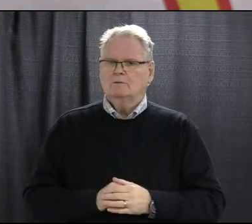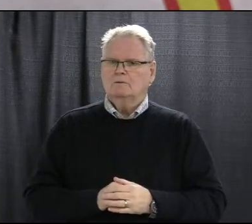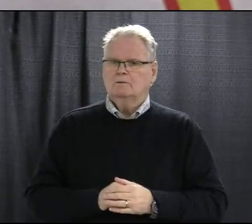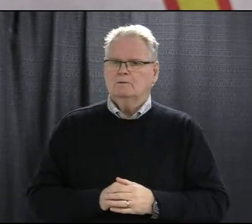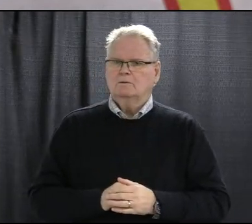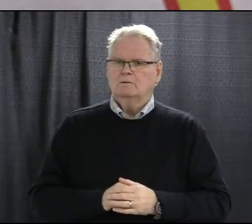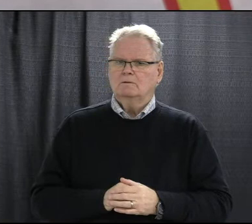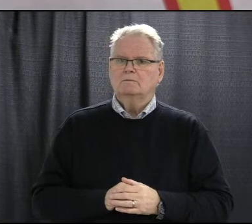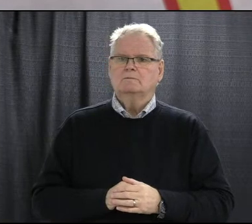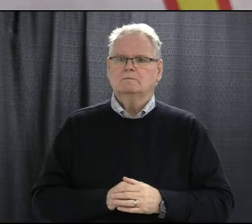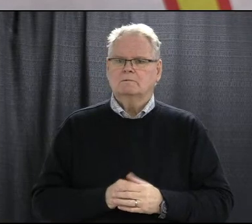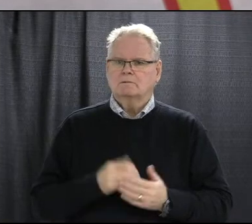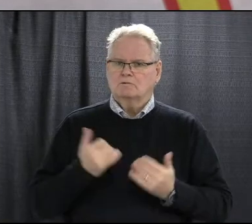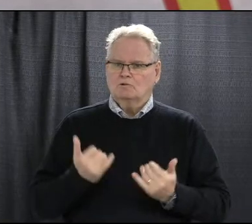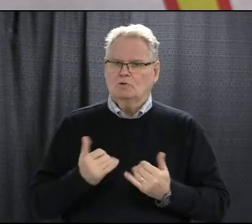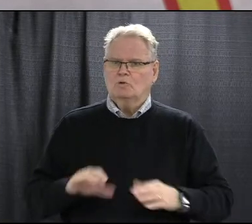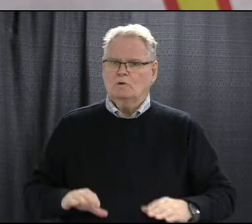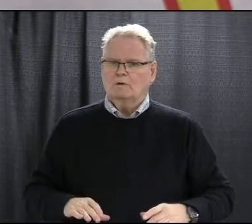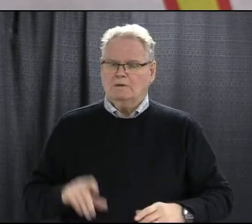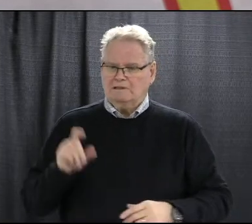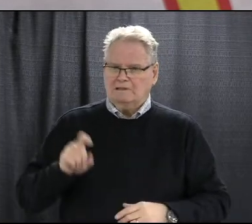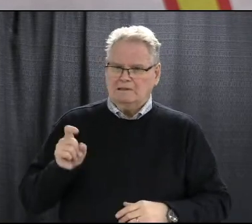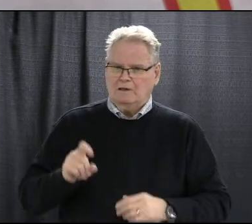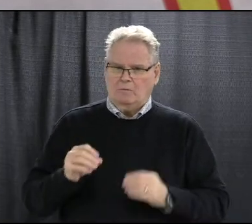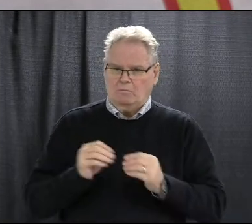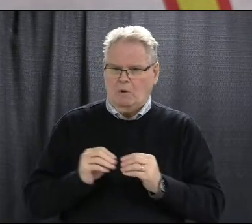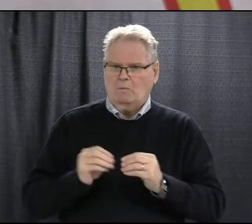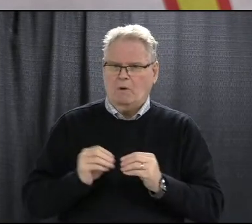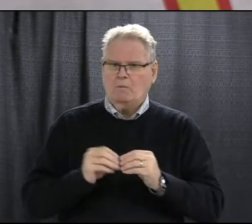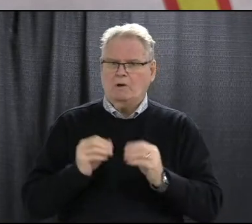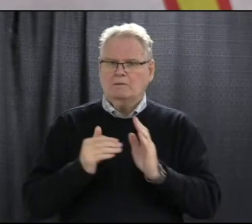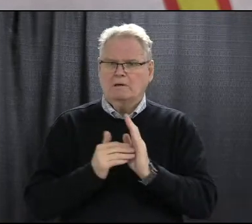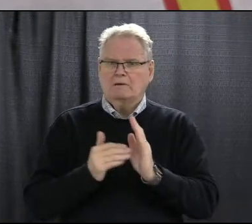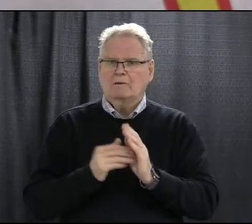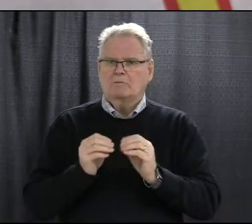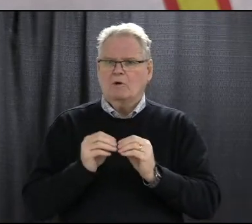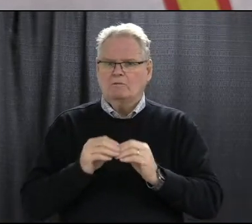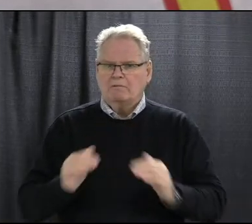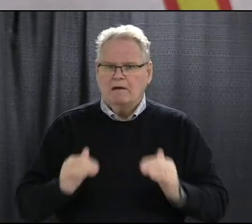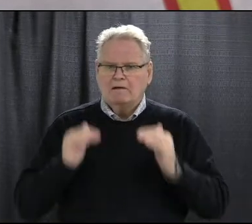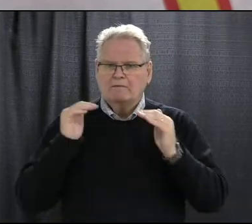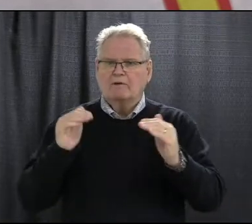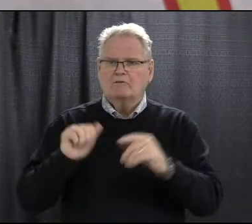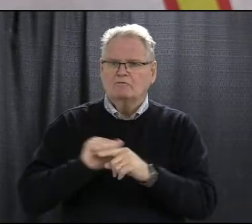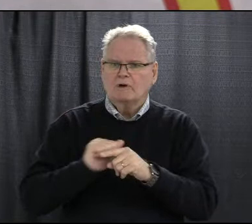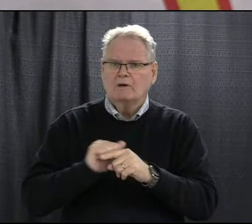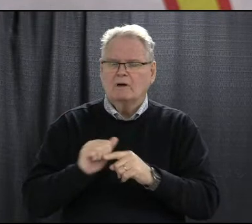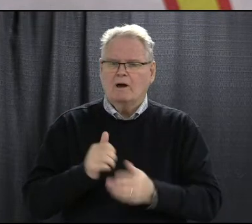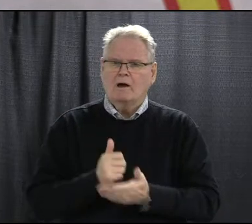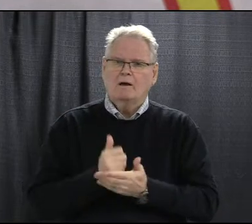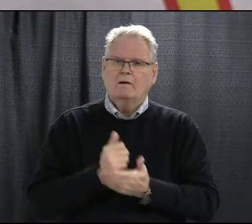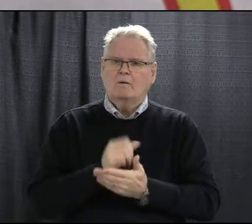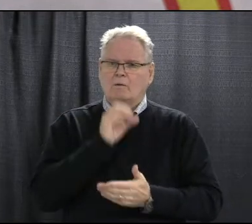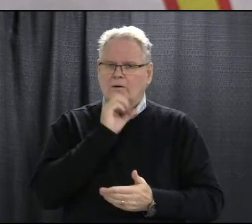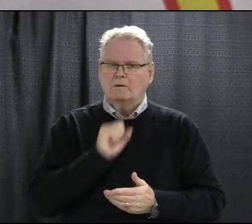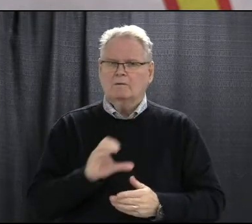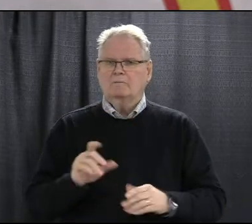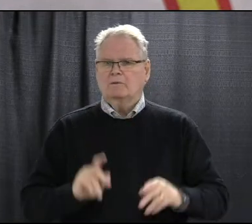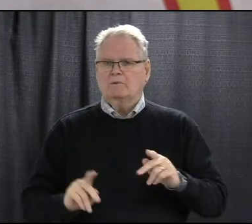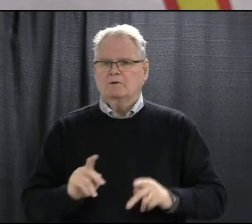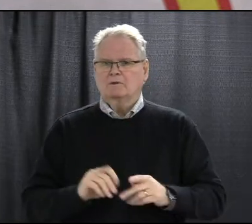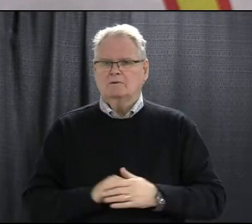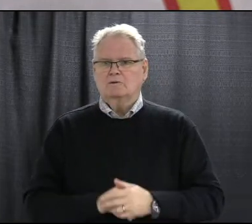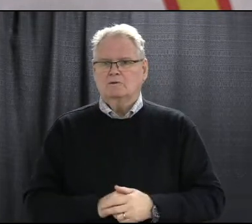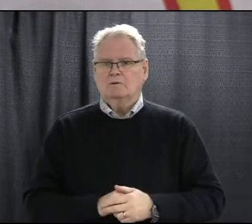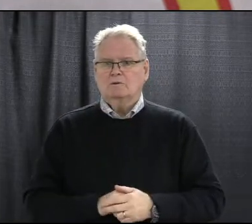professionals that are trained and better equipped to deal with aging individuals. And quite frankly, one